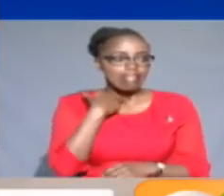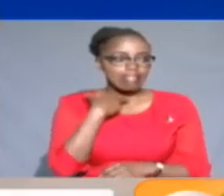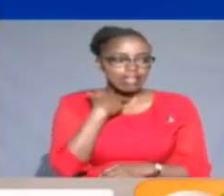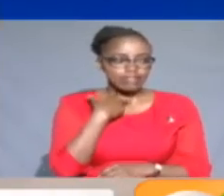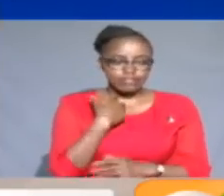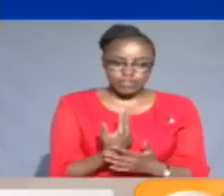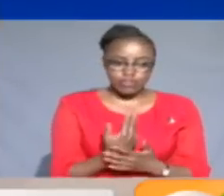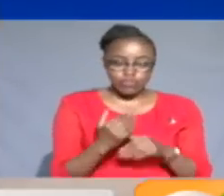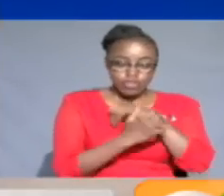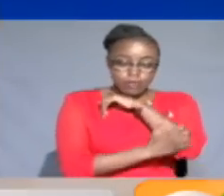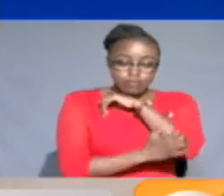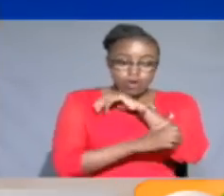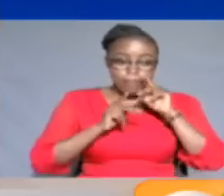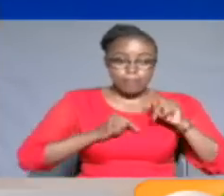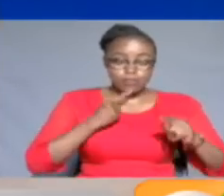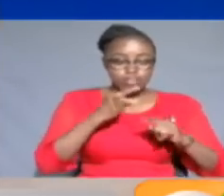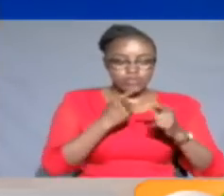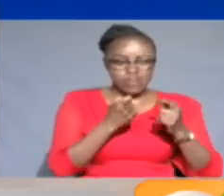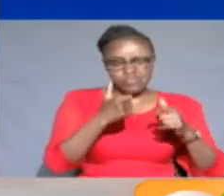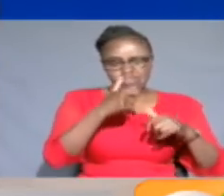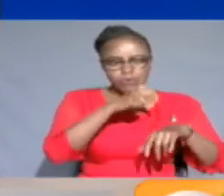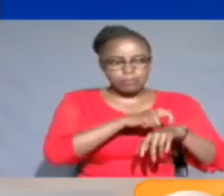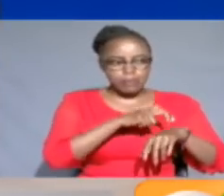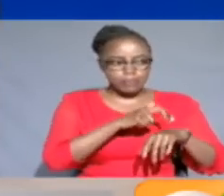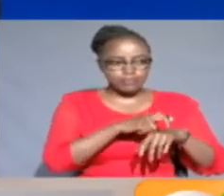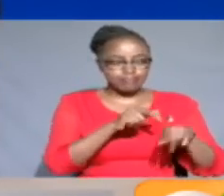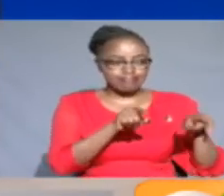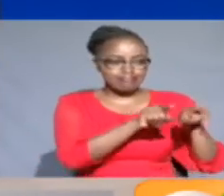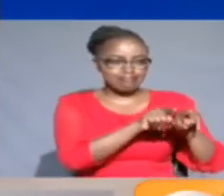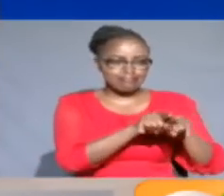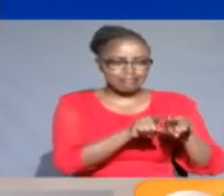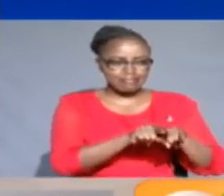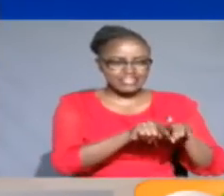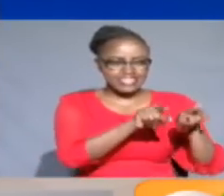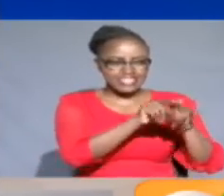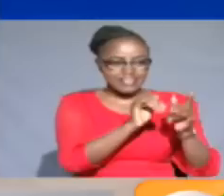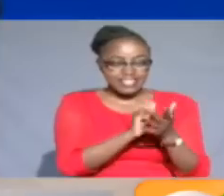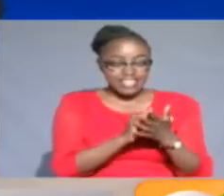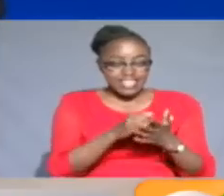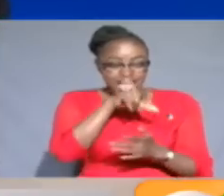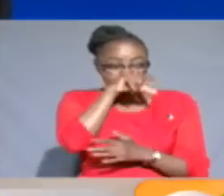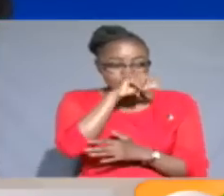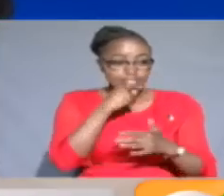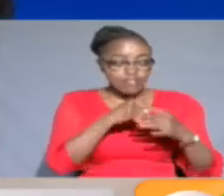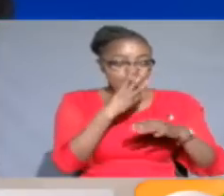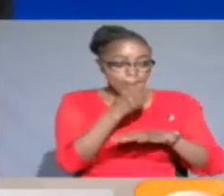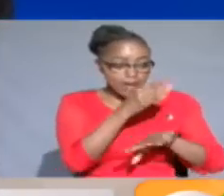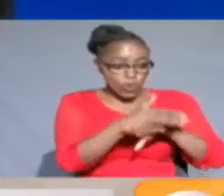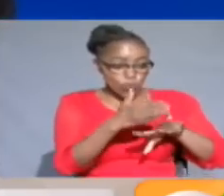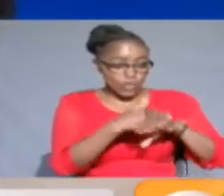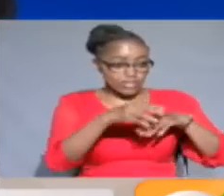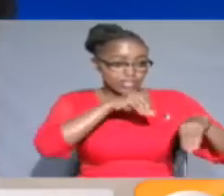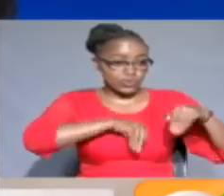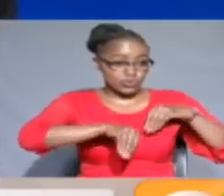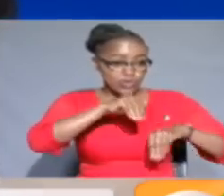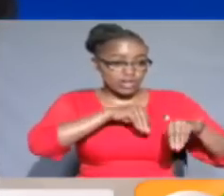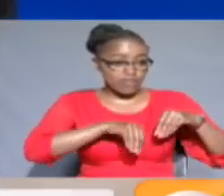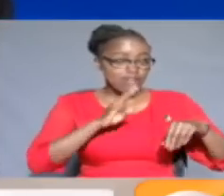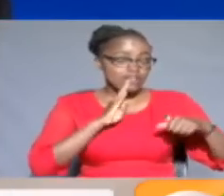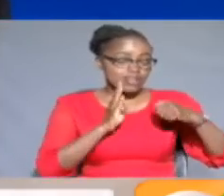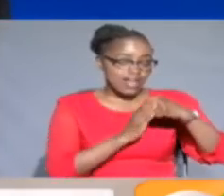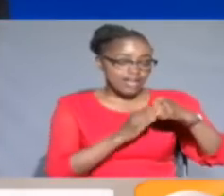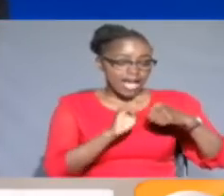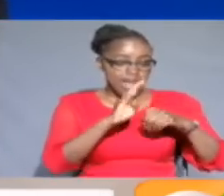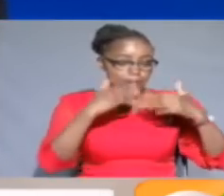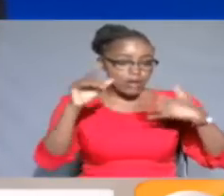poor. And of course, this has been talked about severally, the poor. Finally, Rain at Asamo on Twitter says, there's money wasted through corruption. Over 900 billion shillings